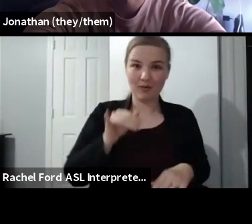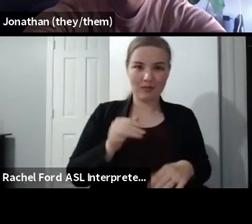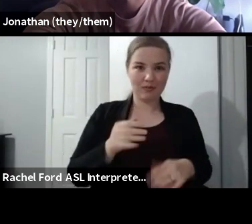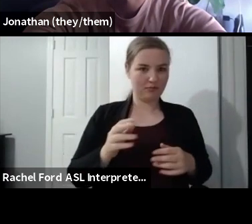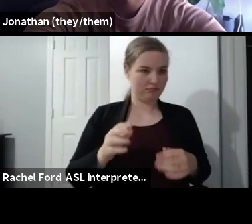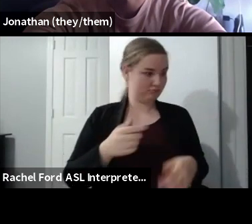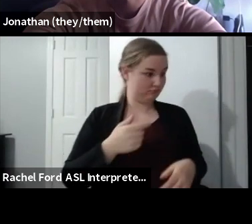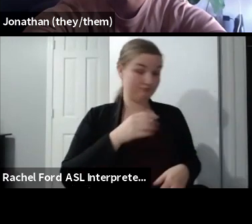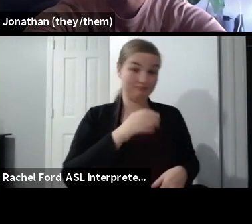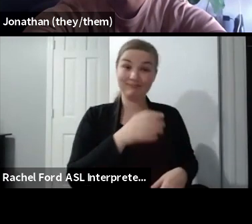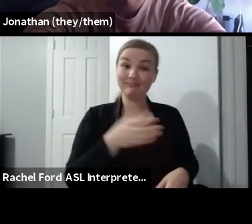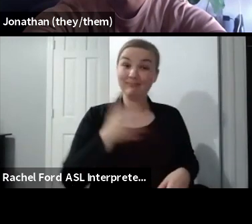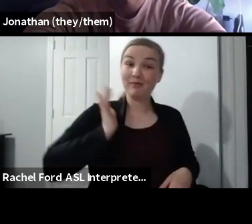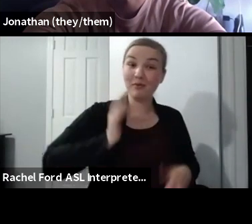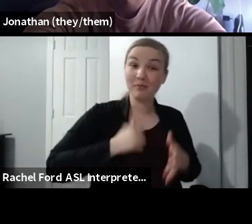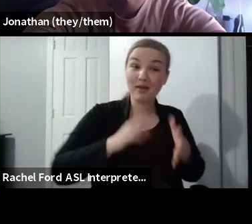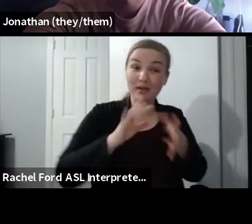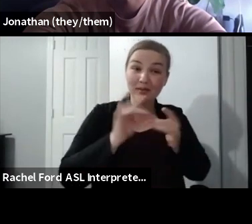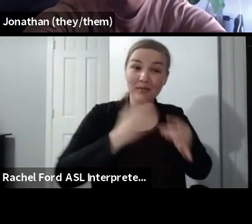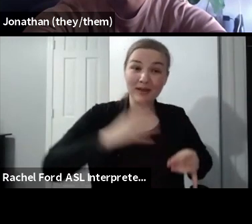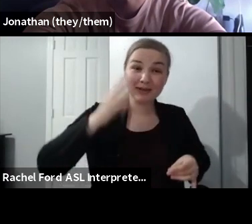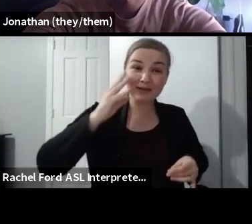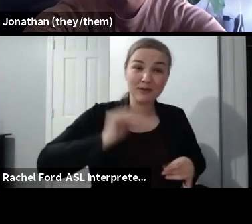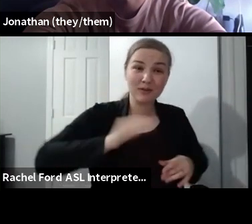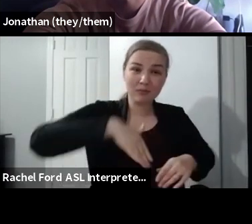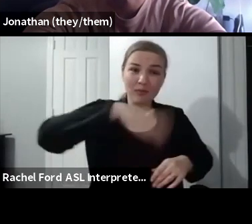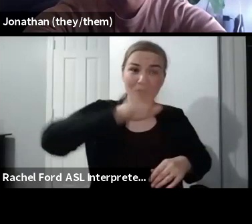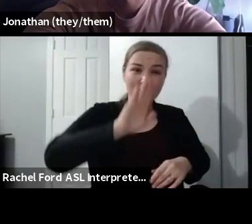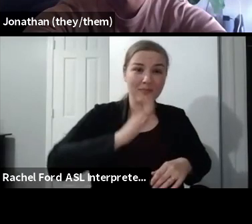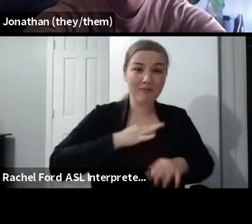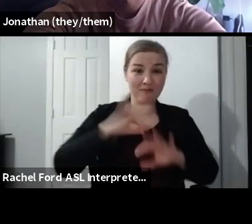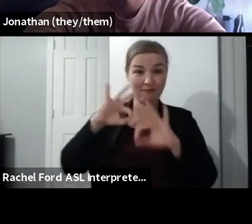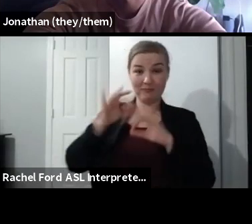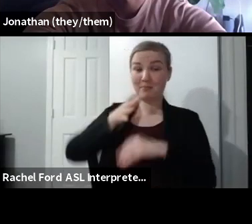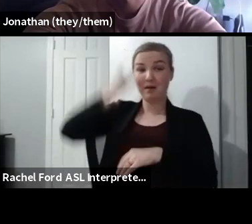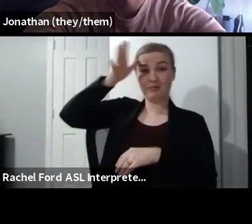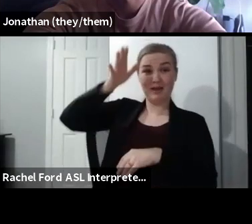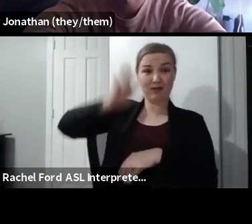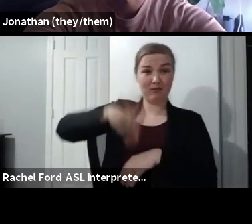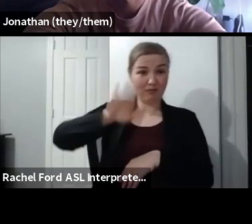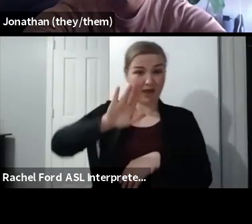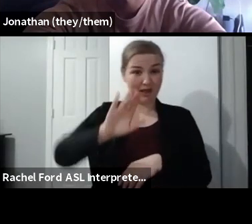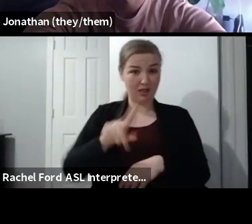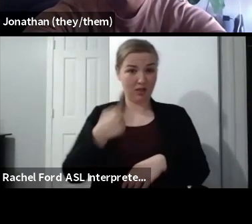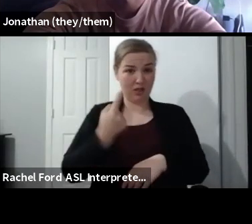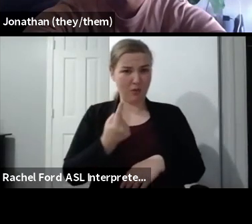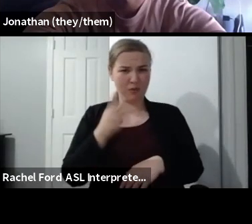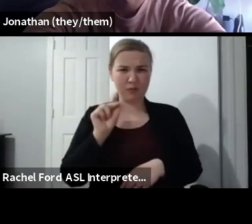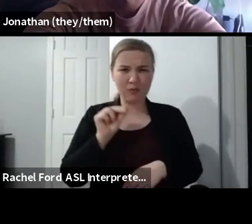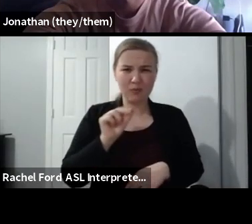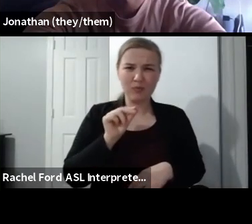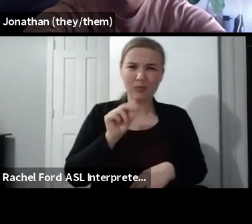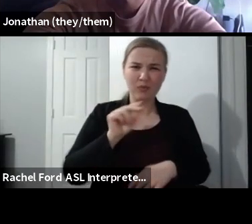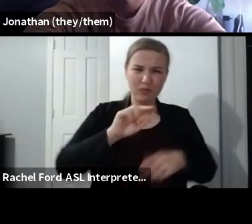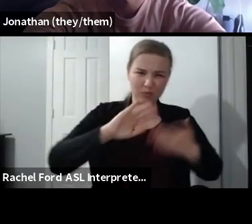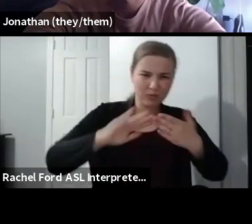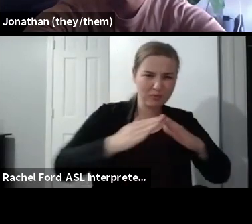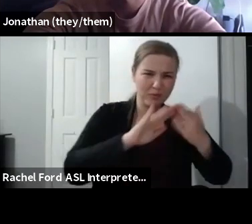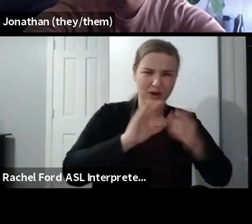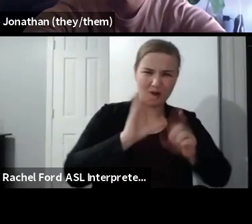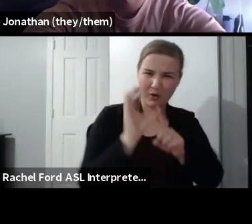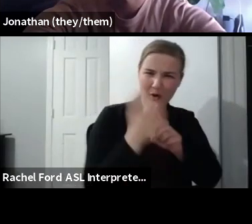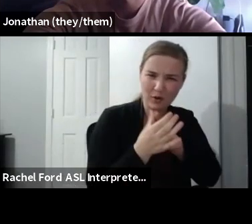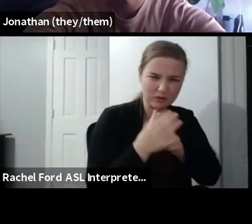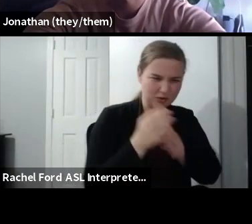you as if you were their child. And that was the experience that I wanted to construct,